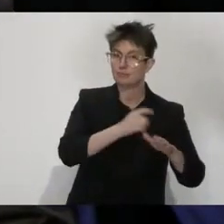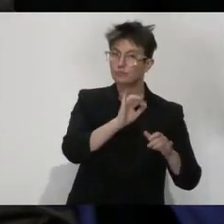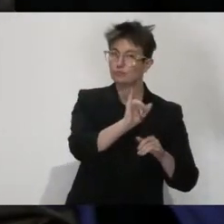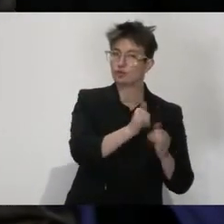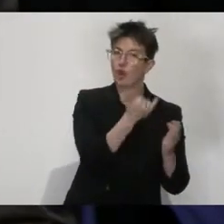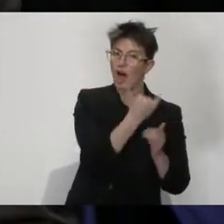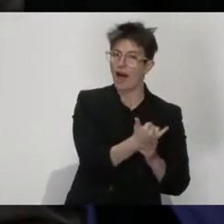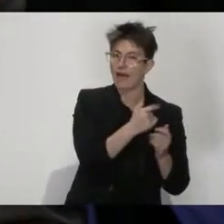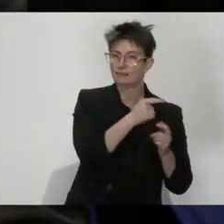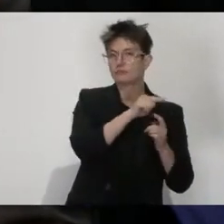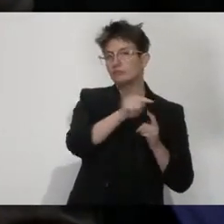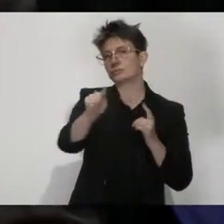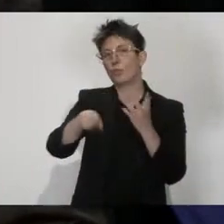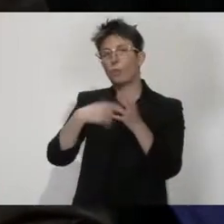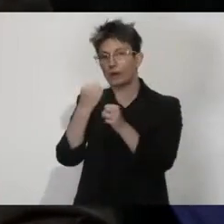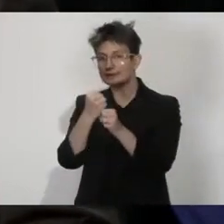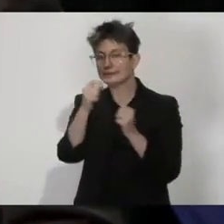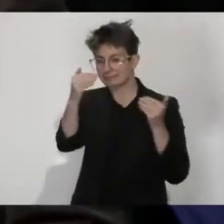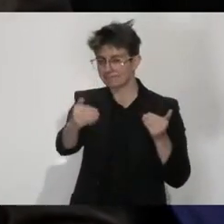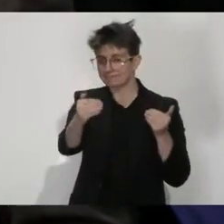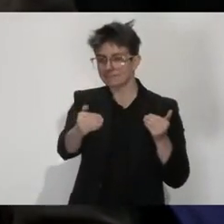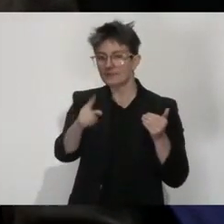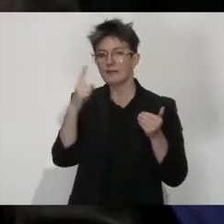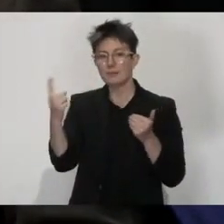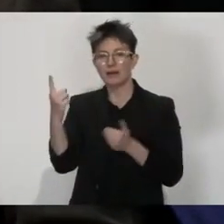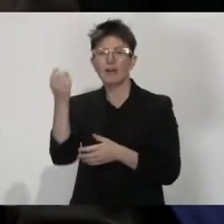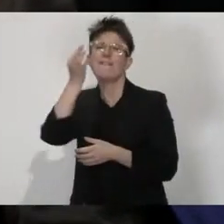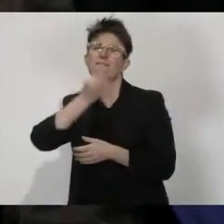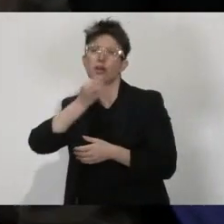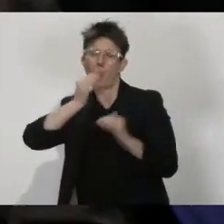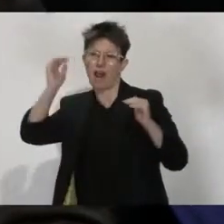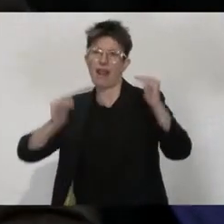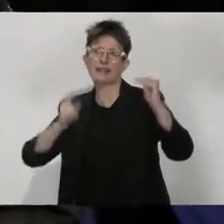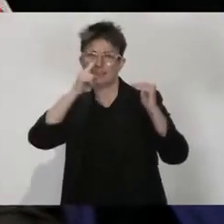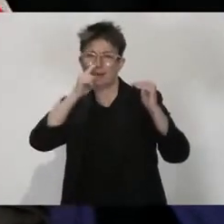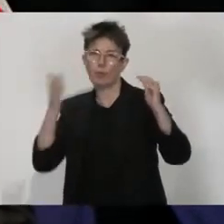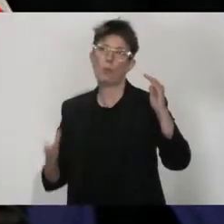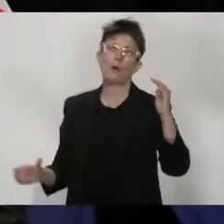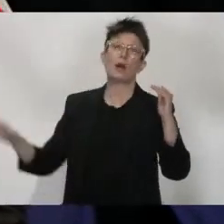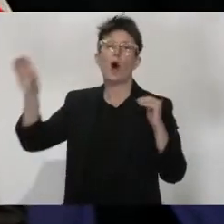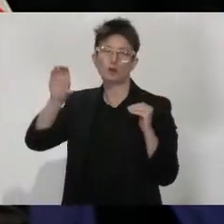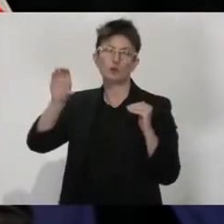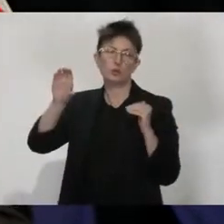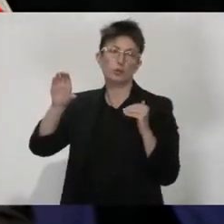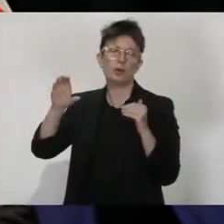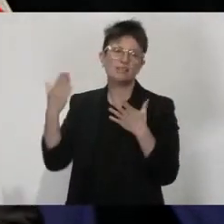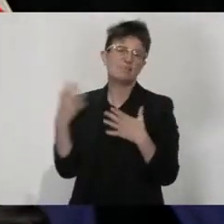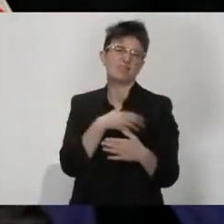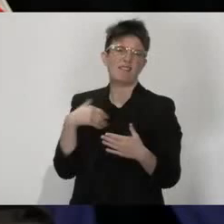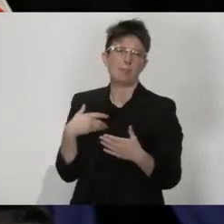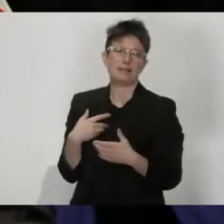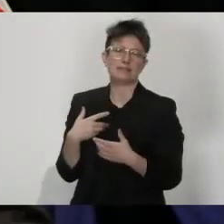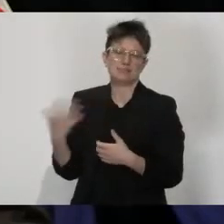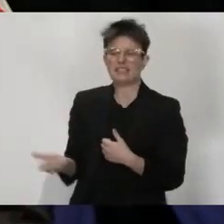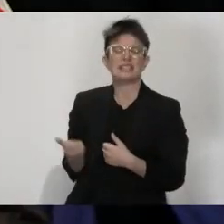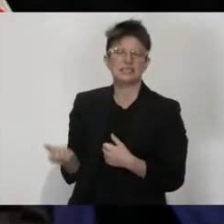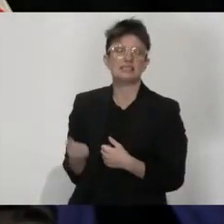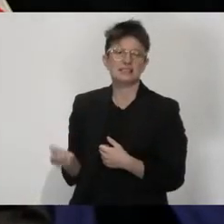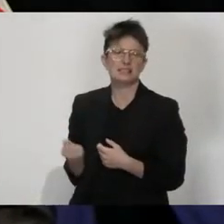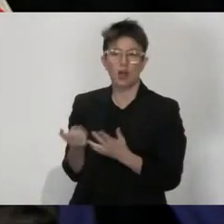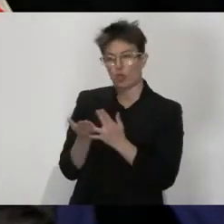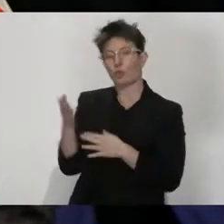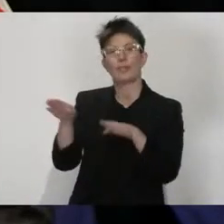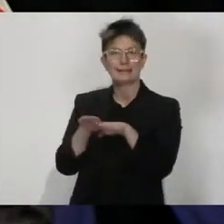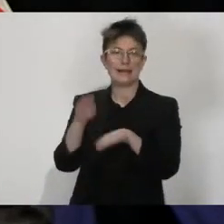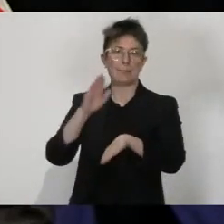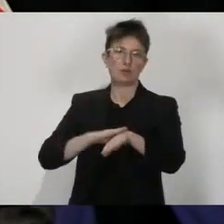people went on to government assistance over the same time. It is a tough time for those people, but those numbers bear out the importance